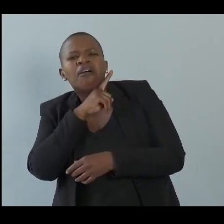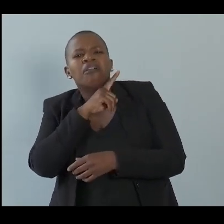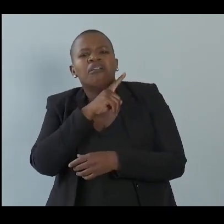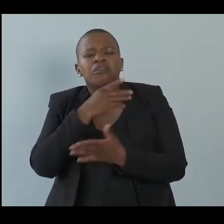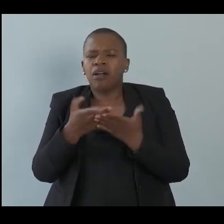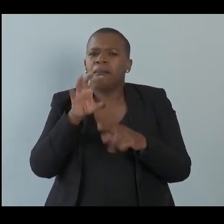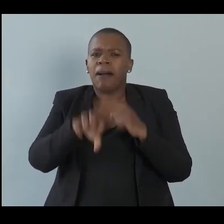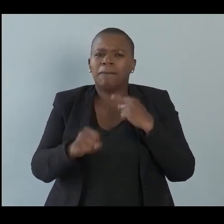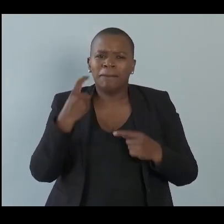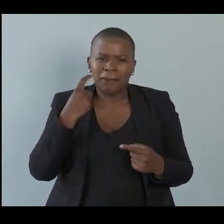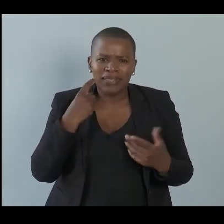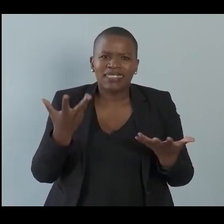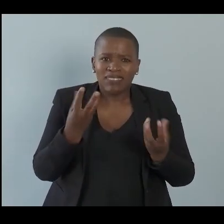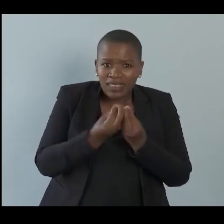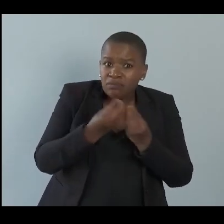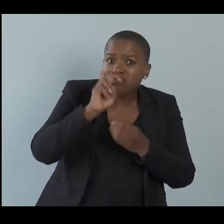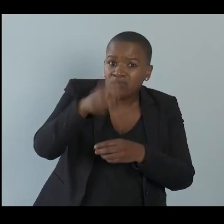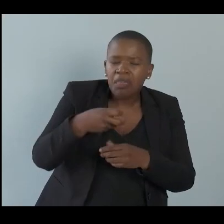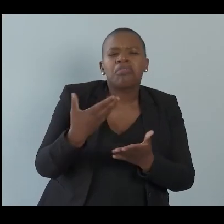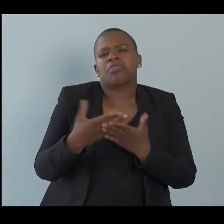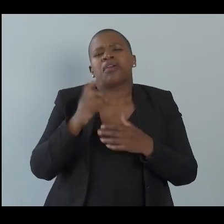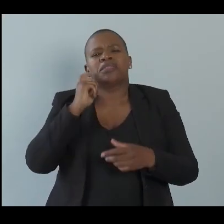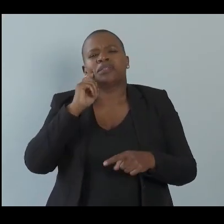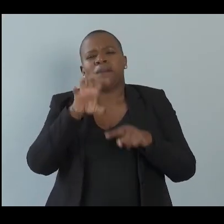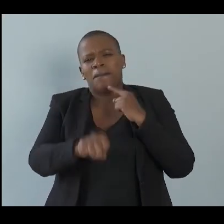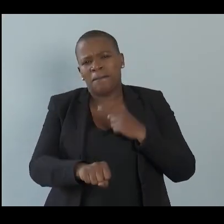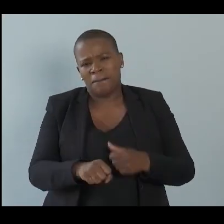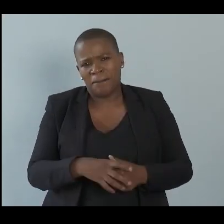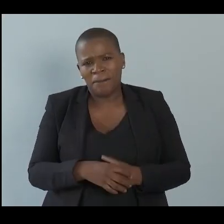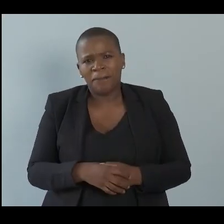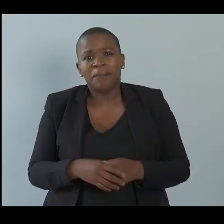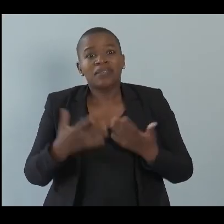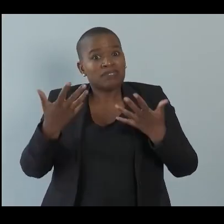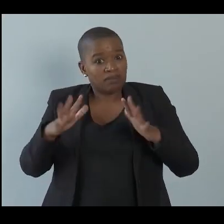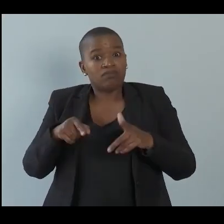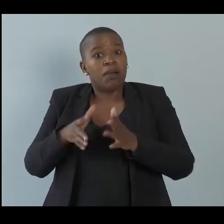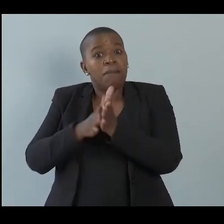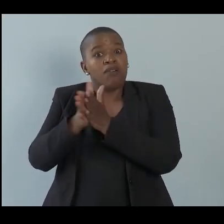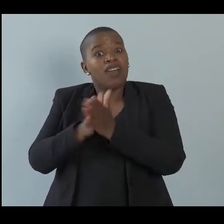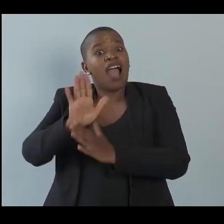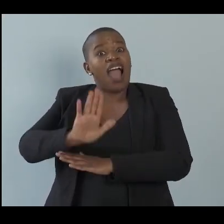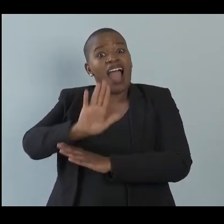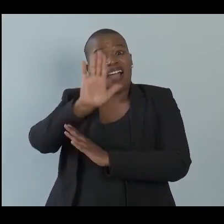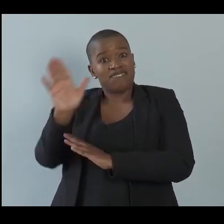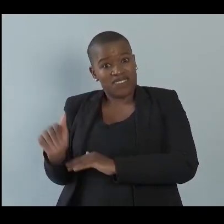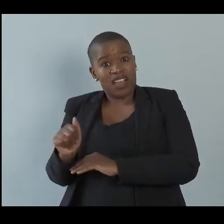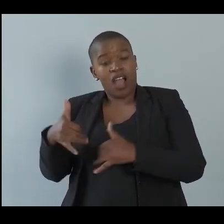by our platforms. We are encouraged by our recent Ask Africa award as the industry winner for